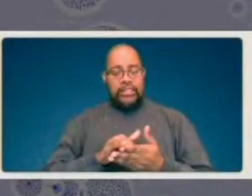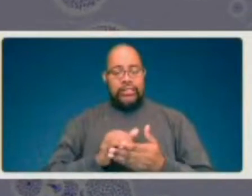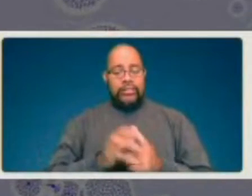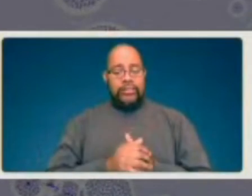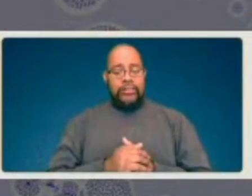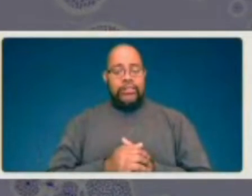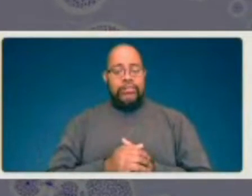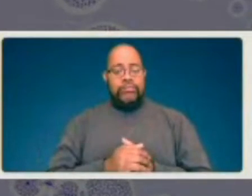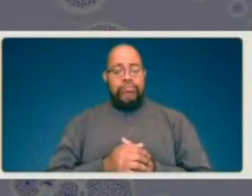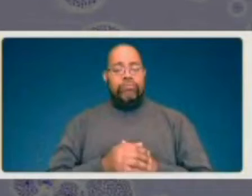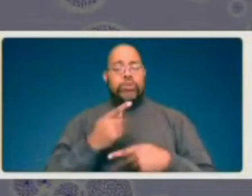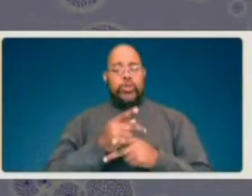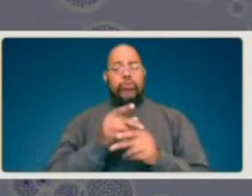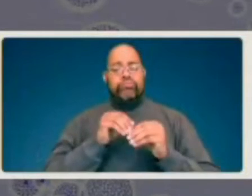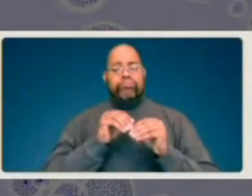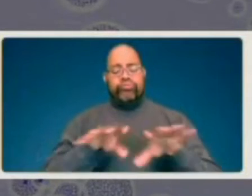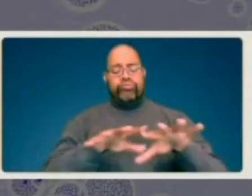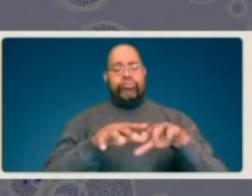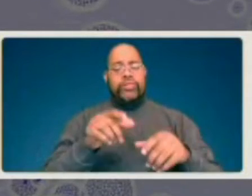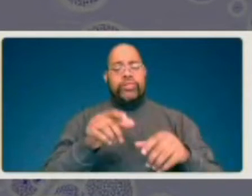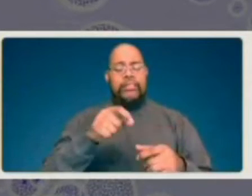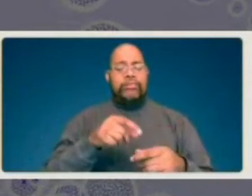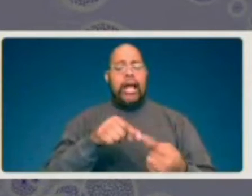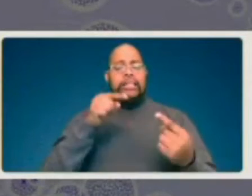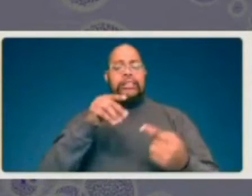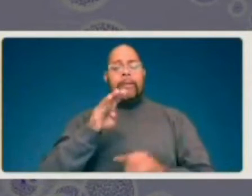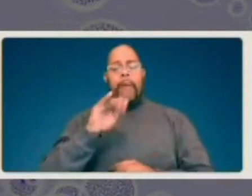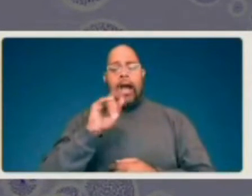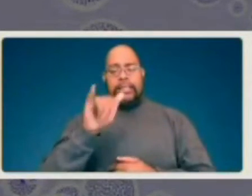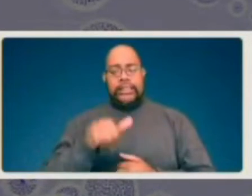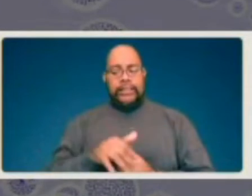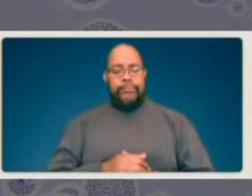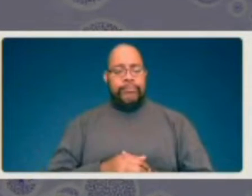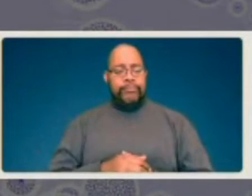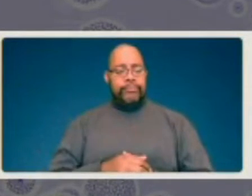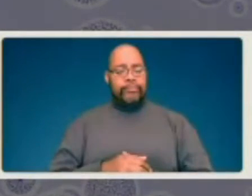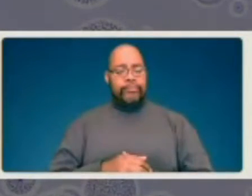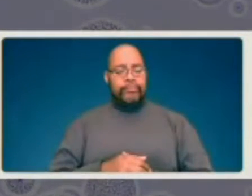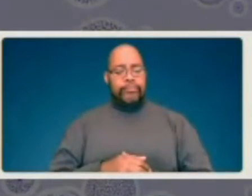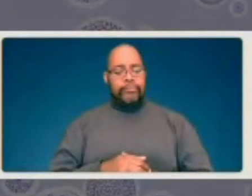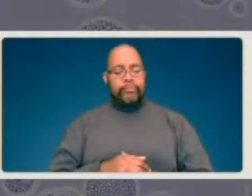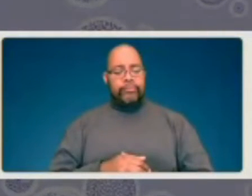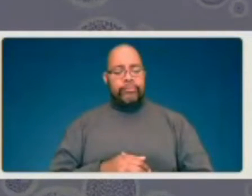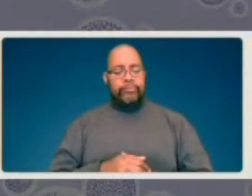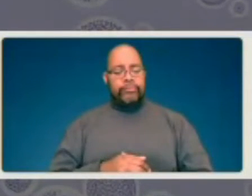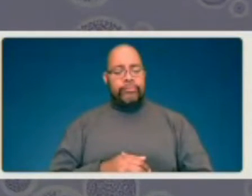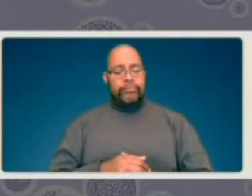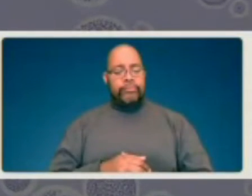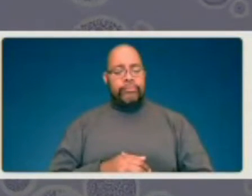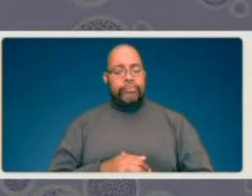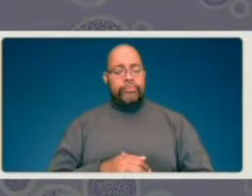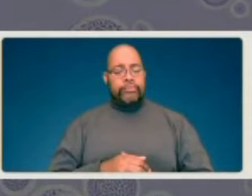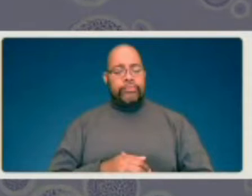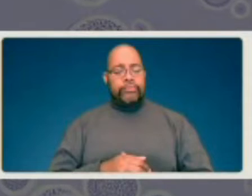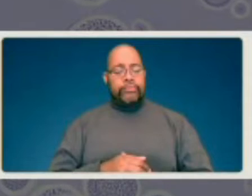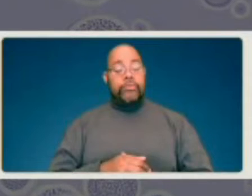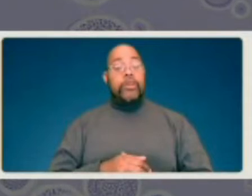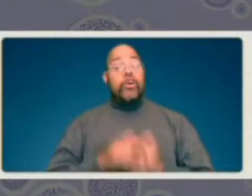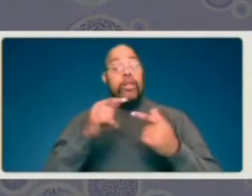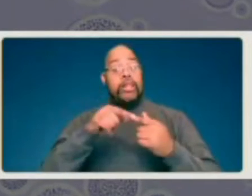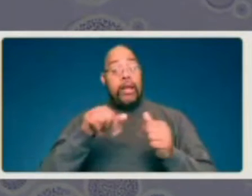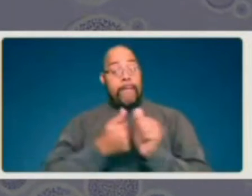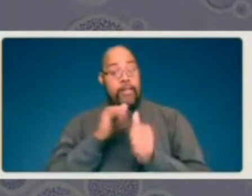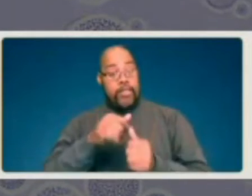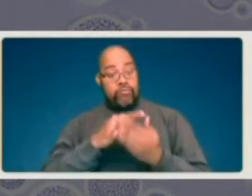protective antibodies. Research gap. The research gap behind this project.